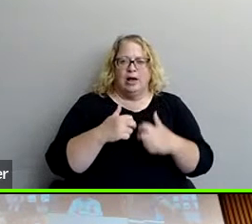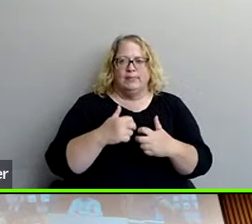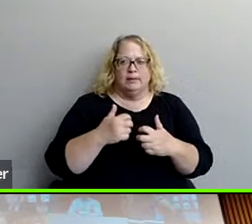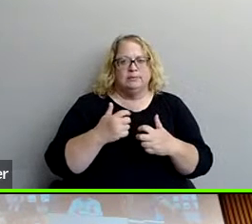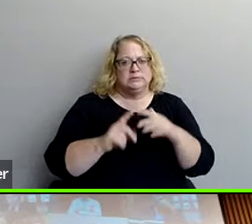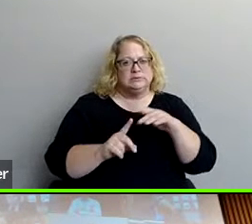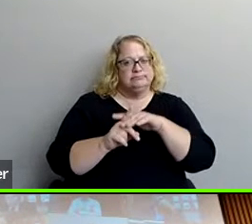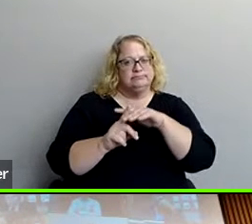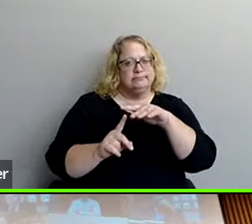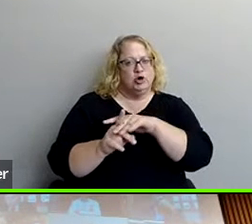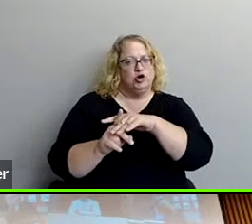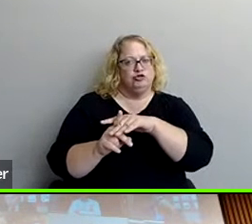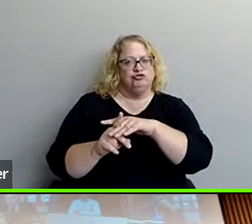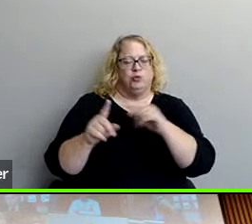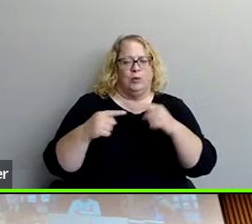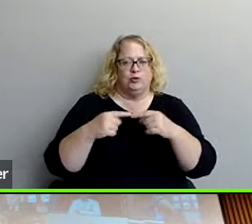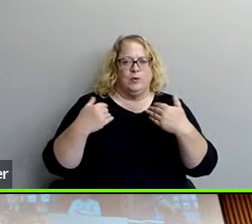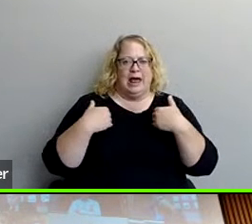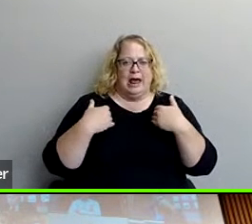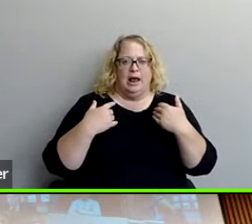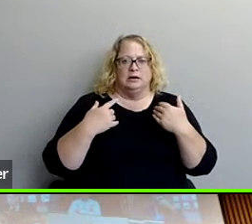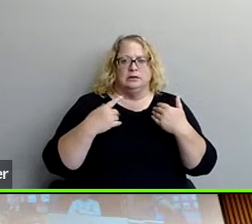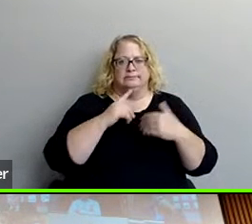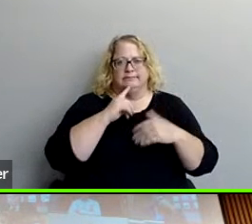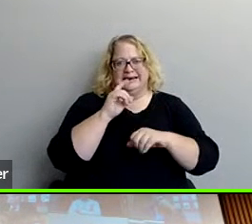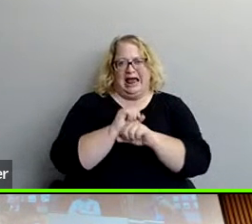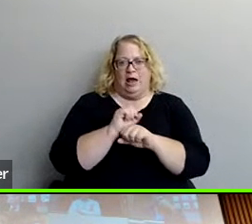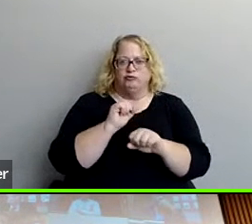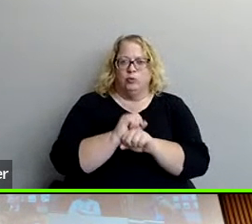I would say, emerged when you had actual